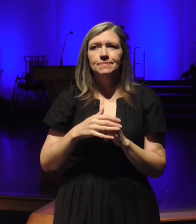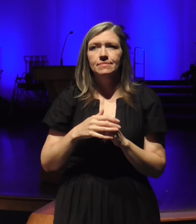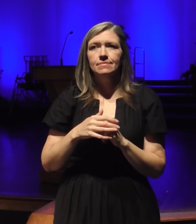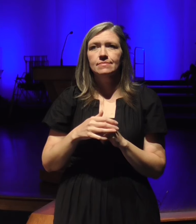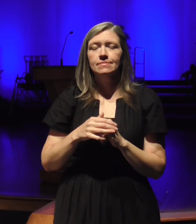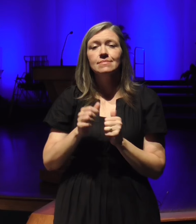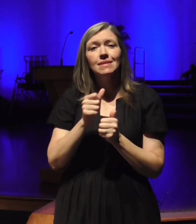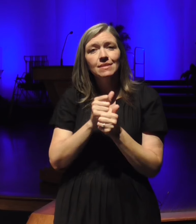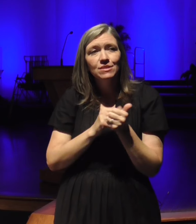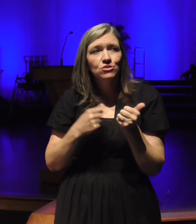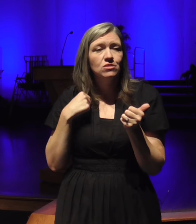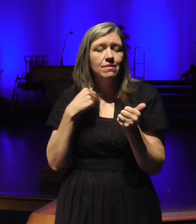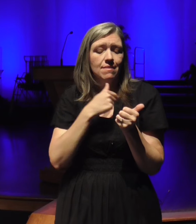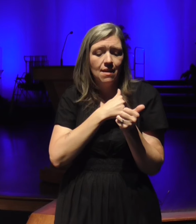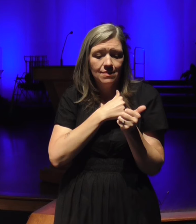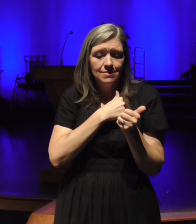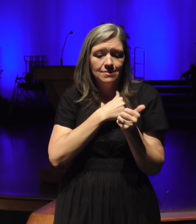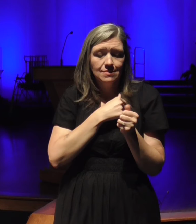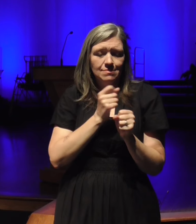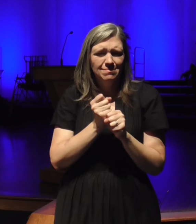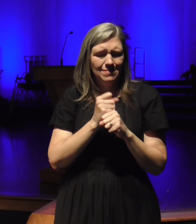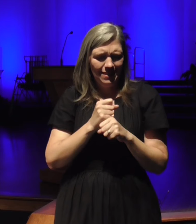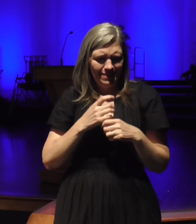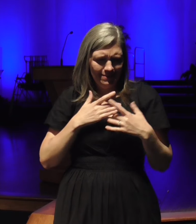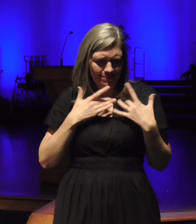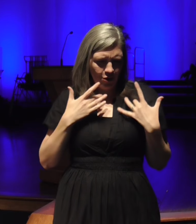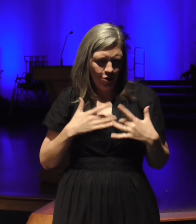Knowing an infinite good surrounds us,